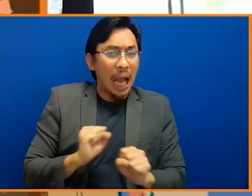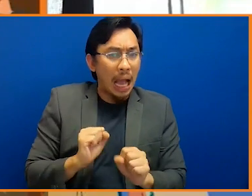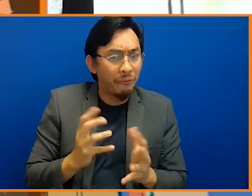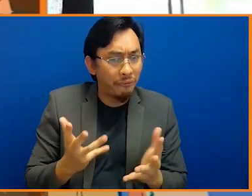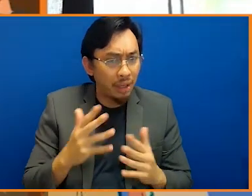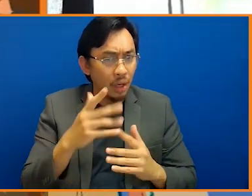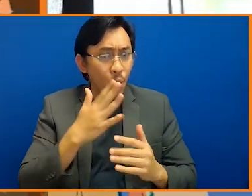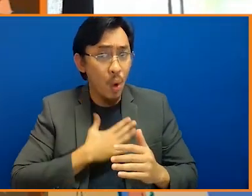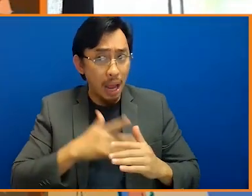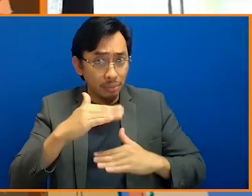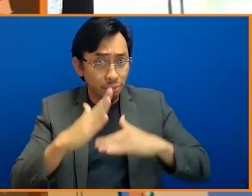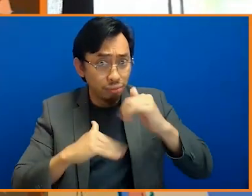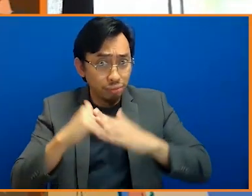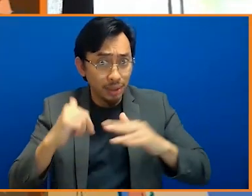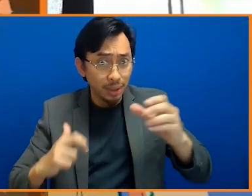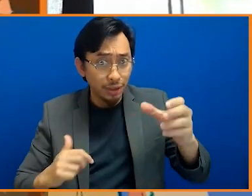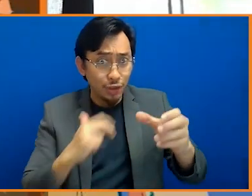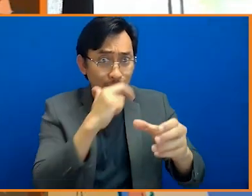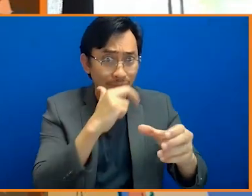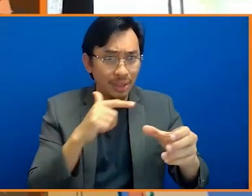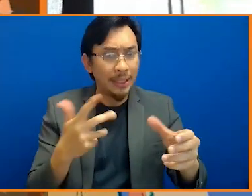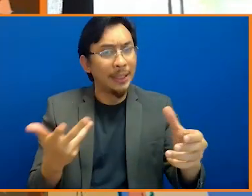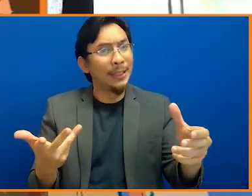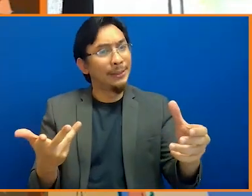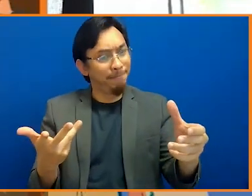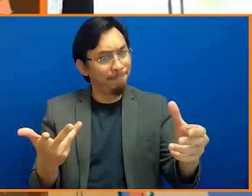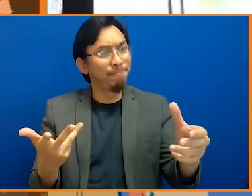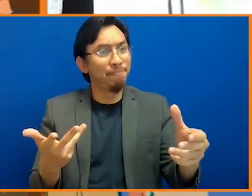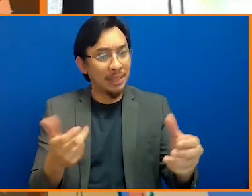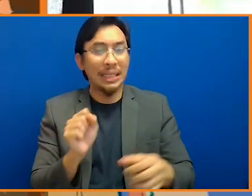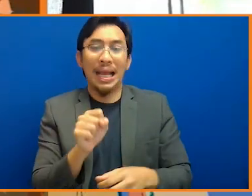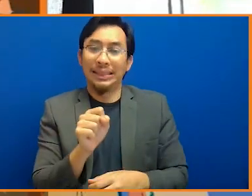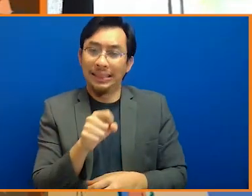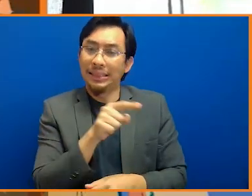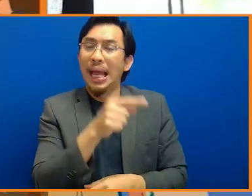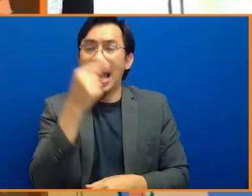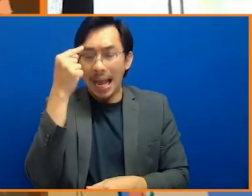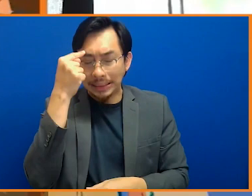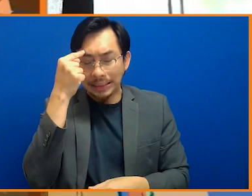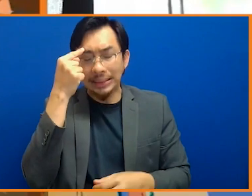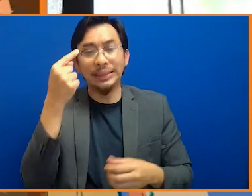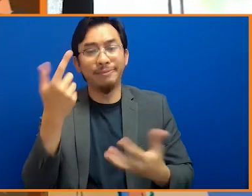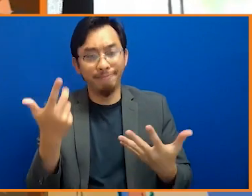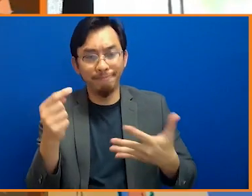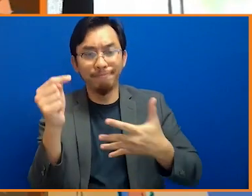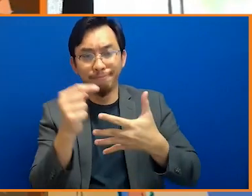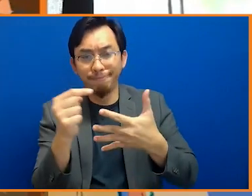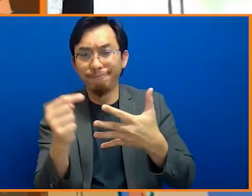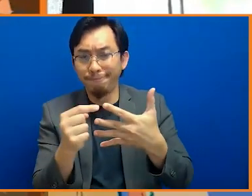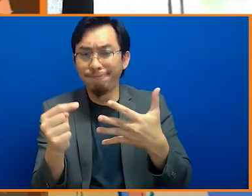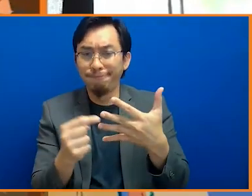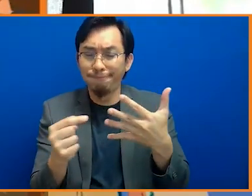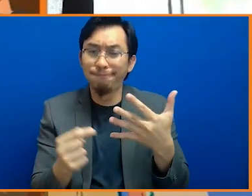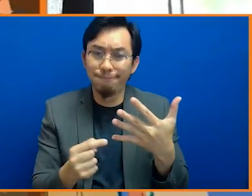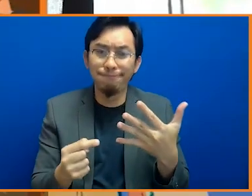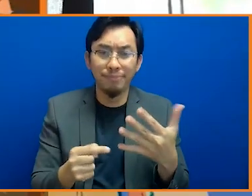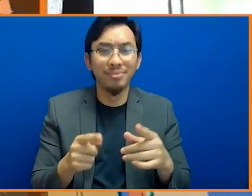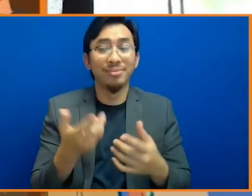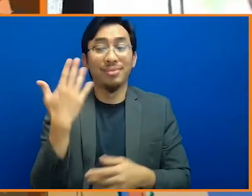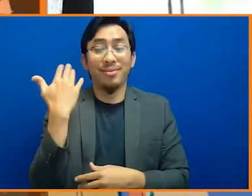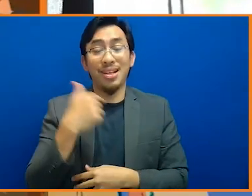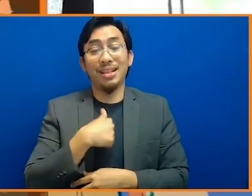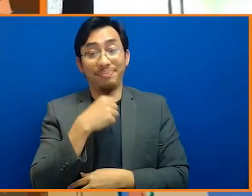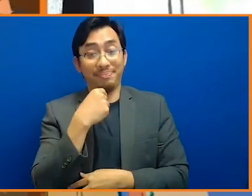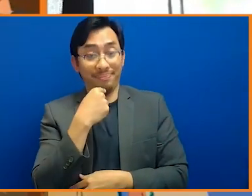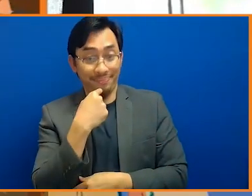they construct a stairway. So that's why what the disaster management agency did,